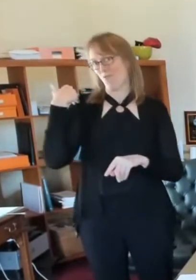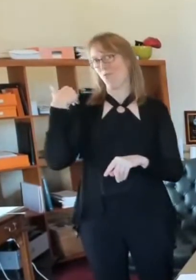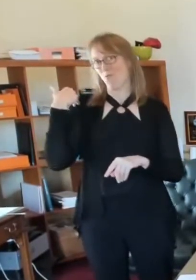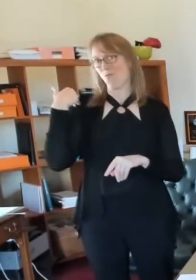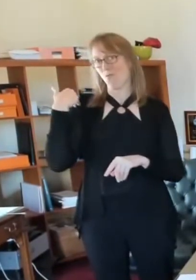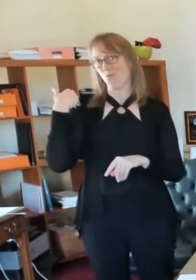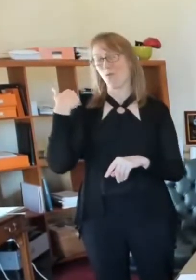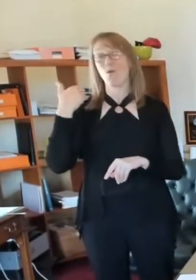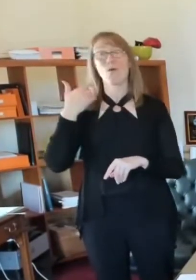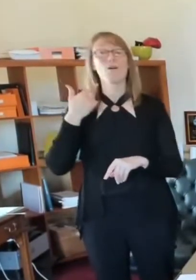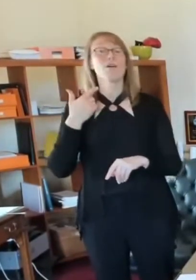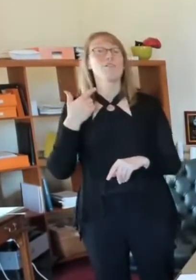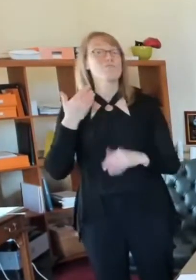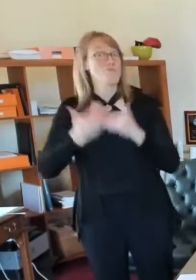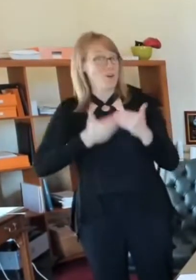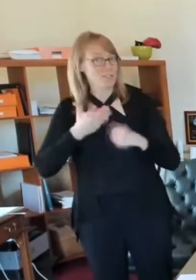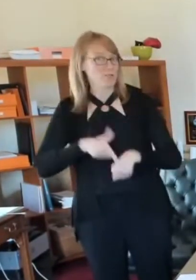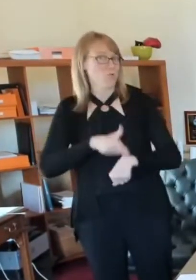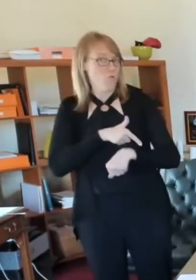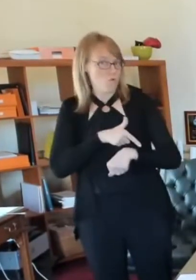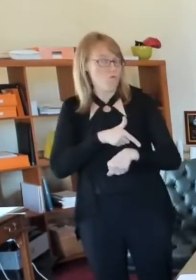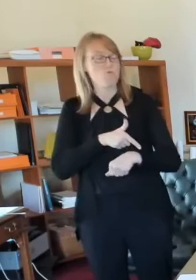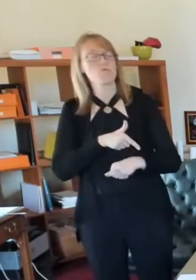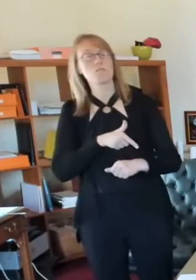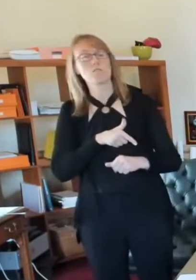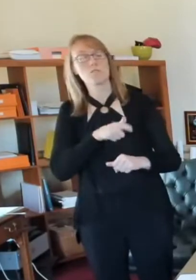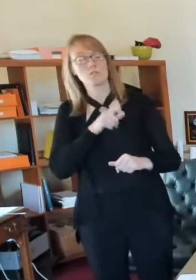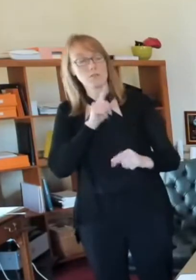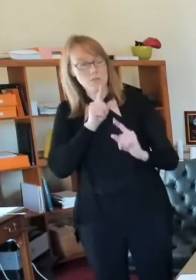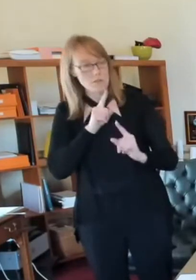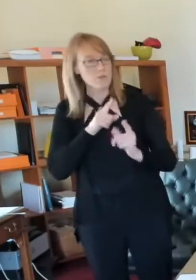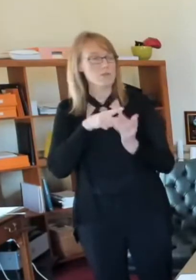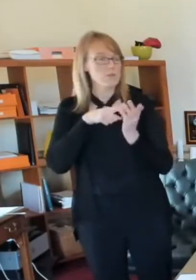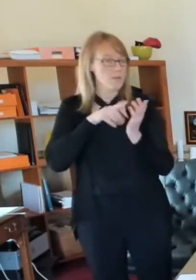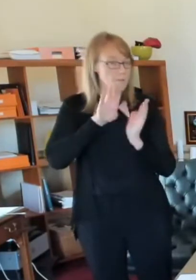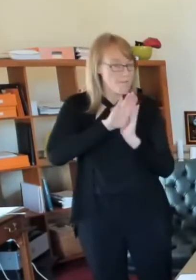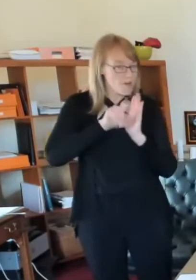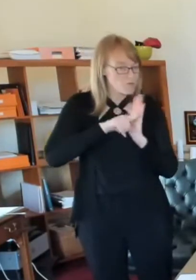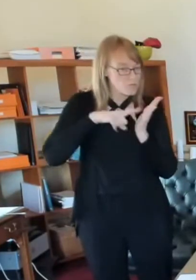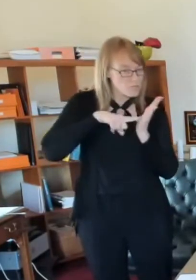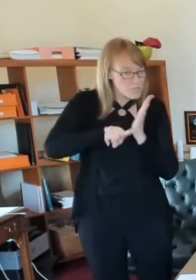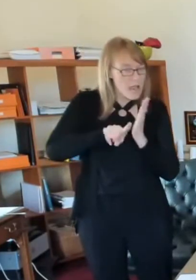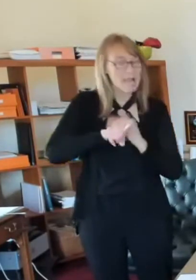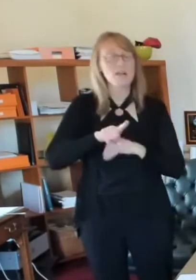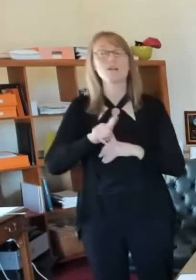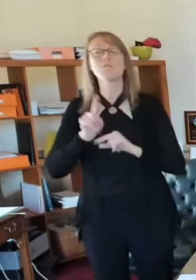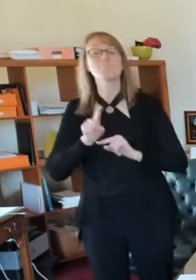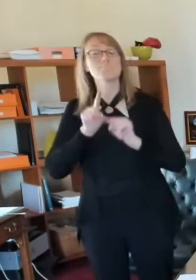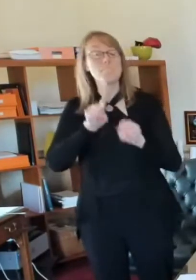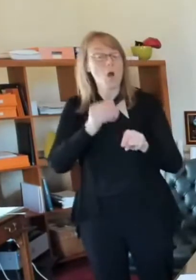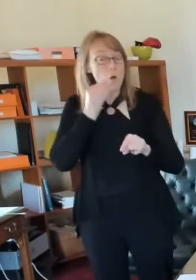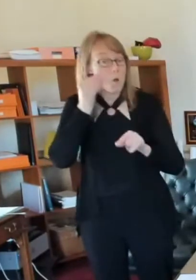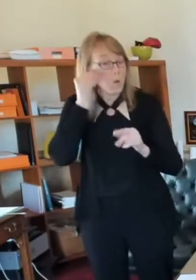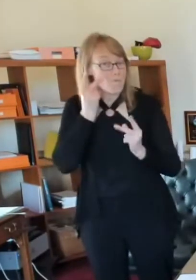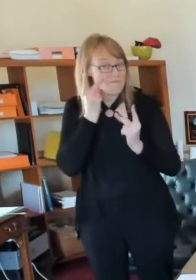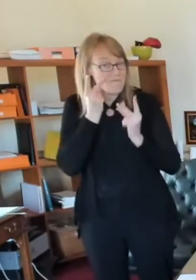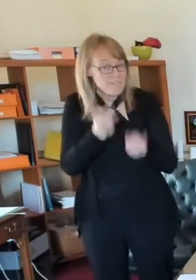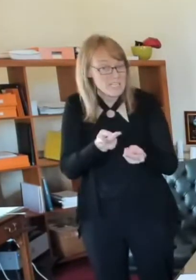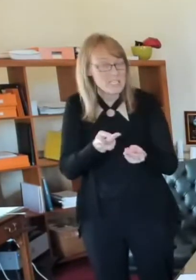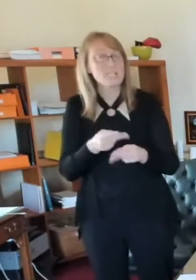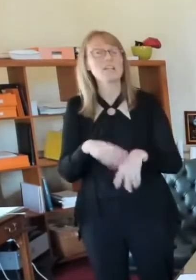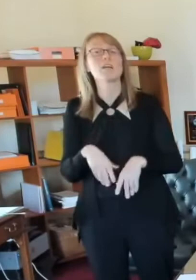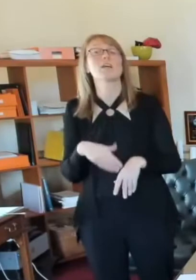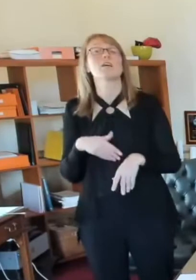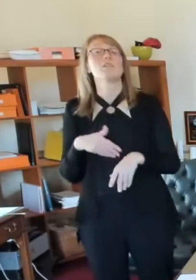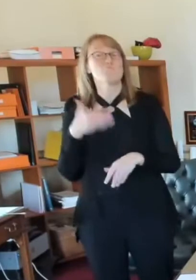tests, there's home visits. There's a lot of screening that goes into that, so it doesn't happen in a week. Probably takes a month, 6